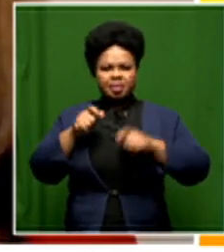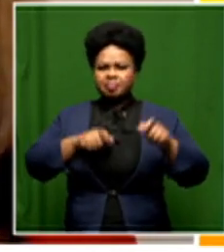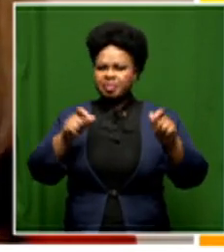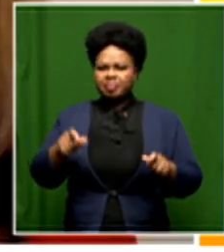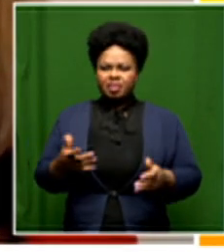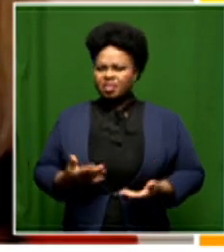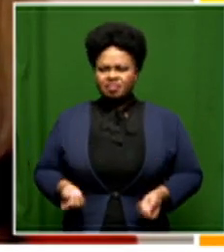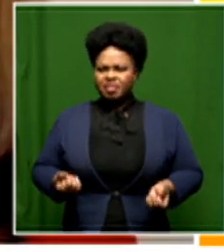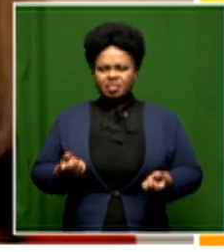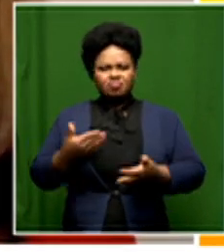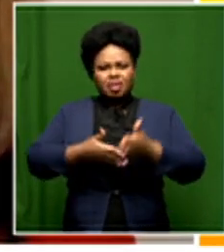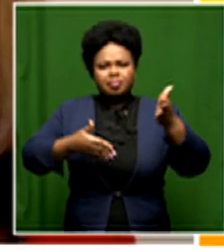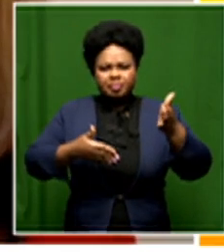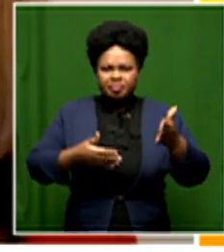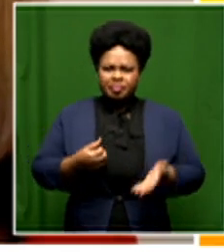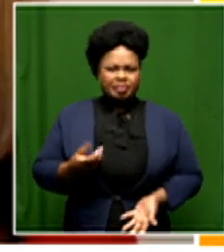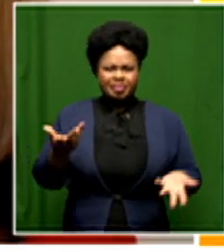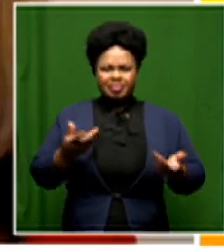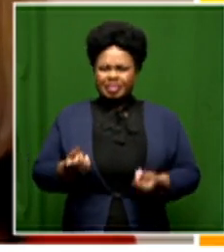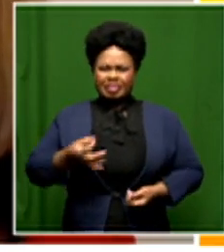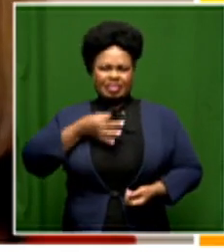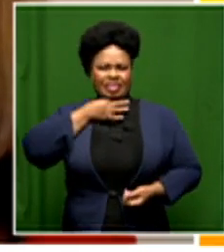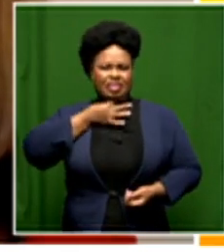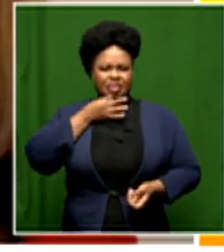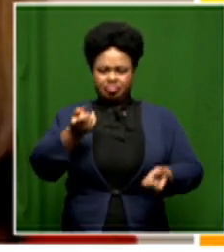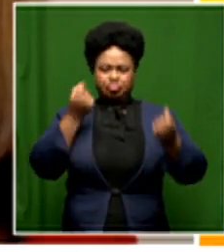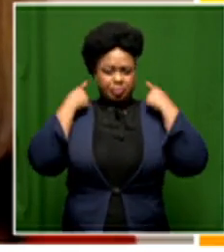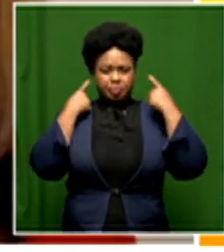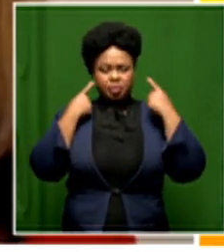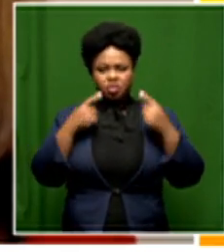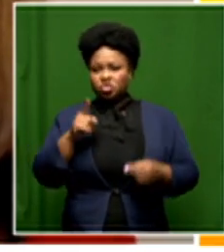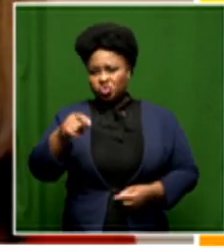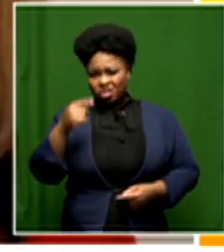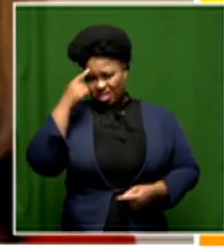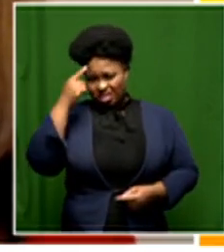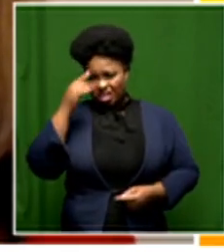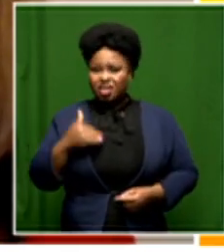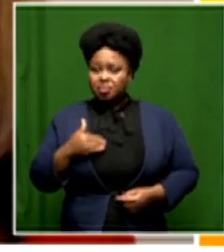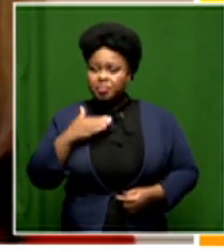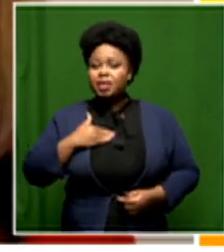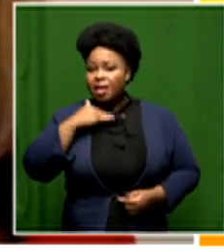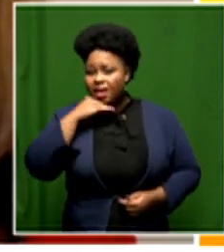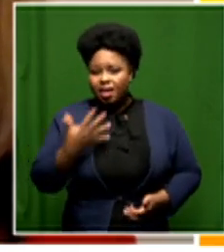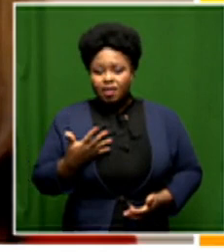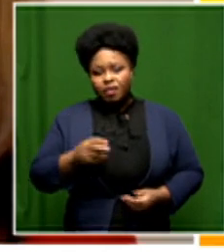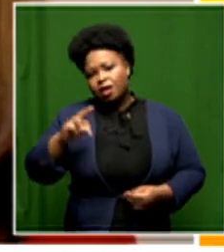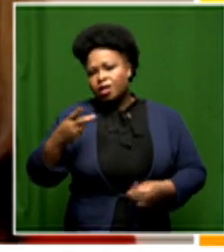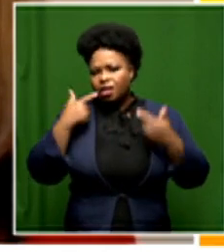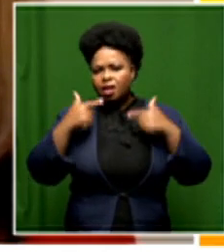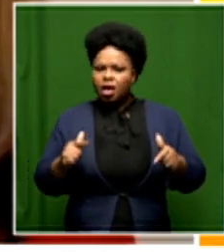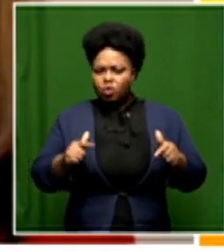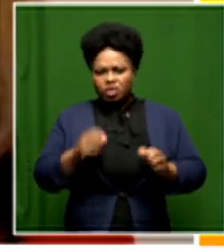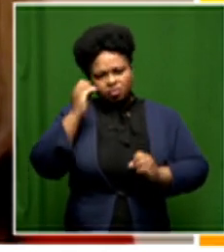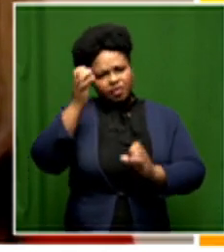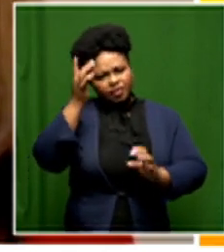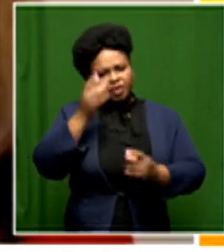person who doesn't and is not fluent in English, this is where there's a big gap. Do you think there is enough in our other languages